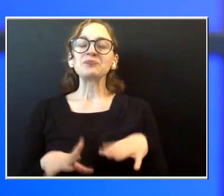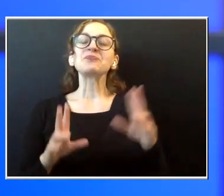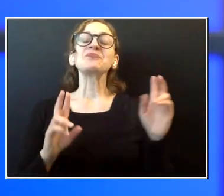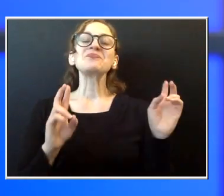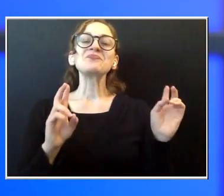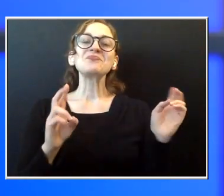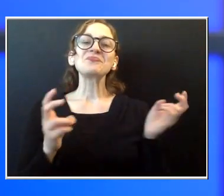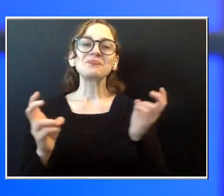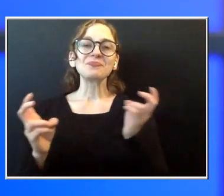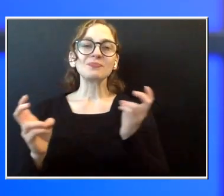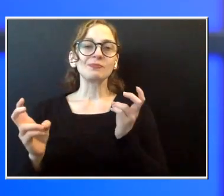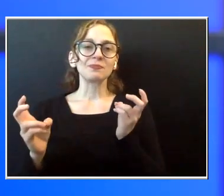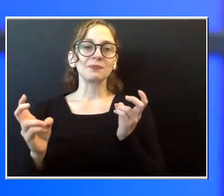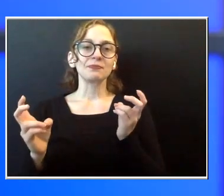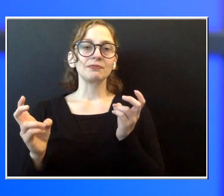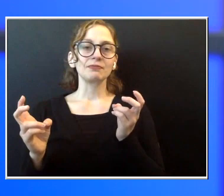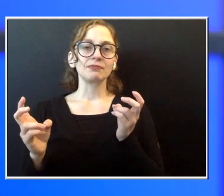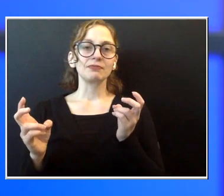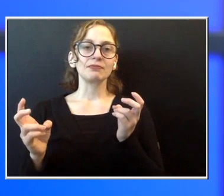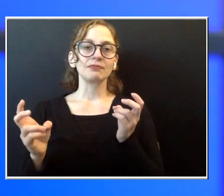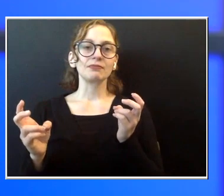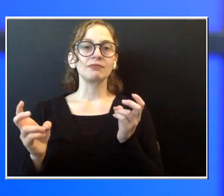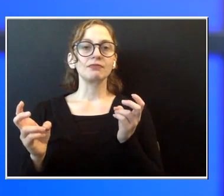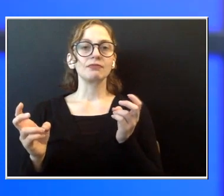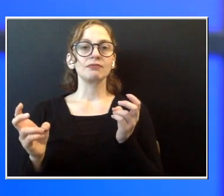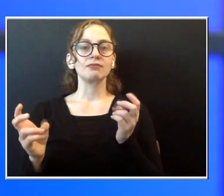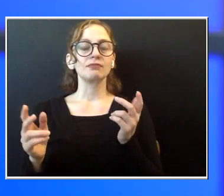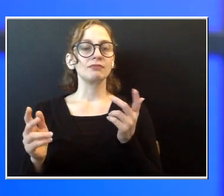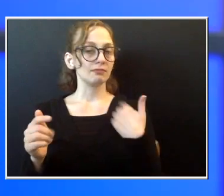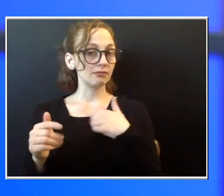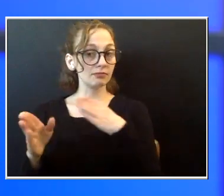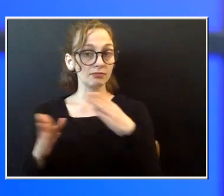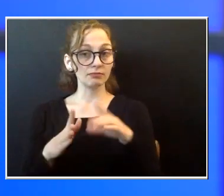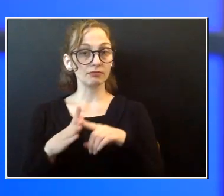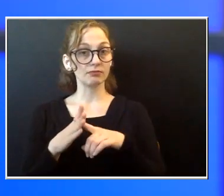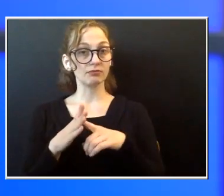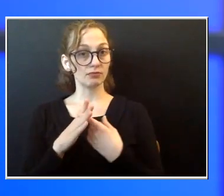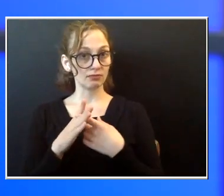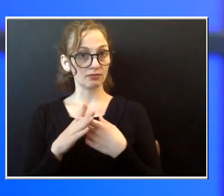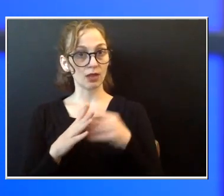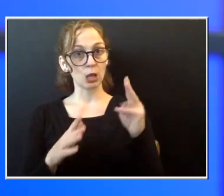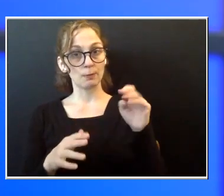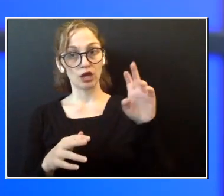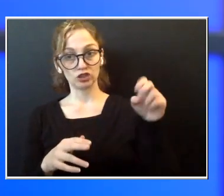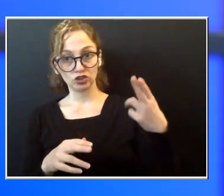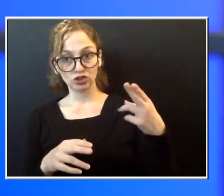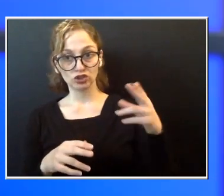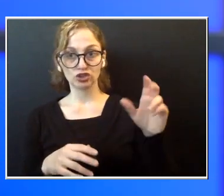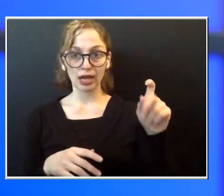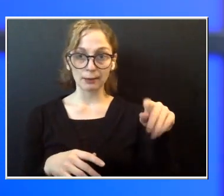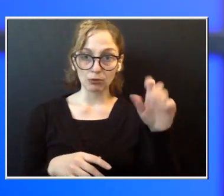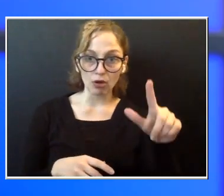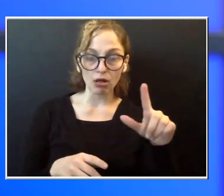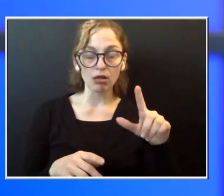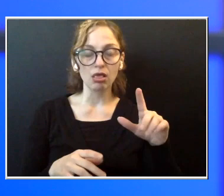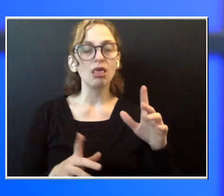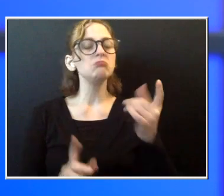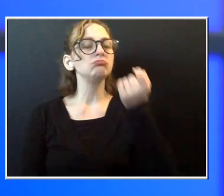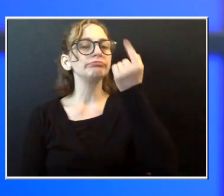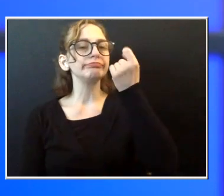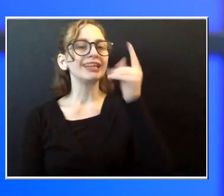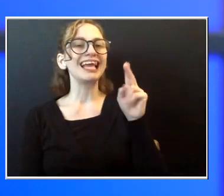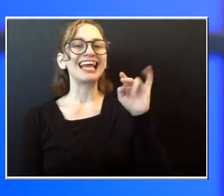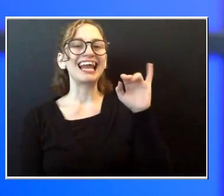been starting this in March, April of this year, but the NIH has done it for a while. So currently there are about